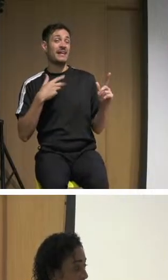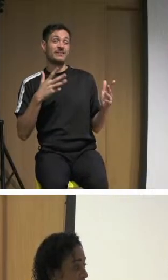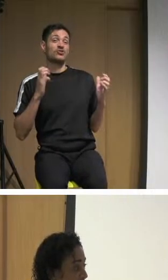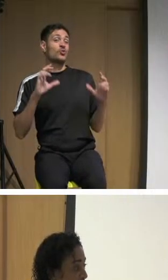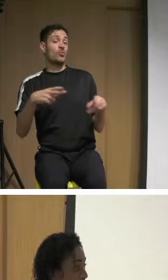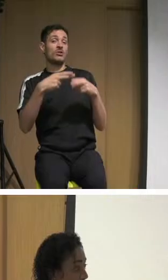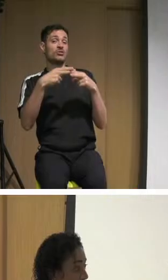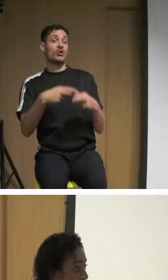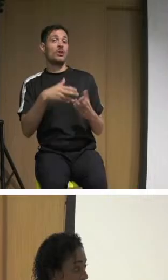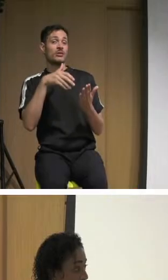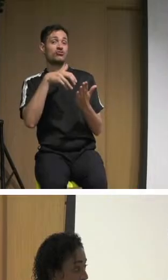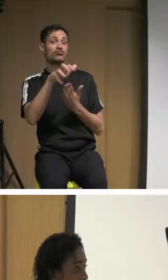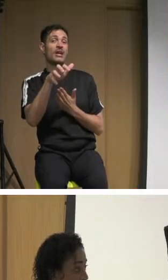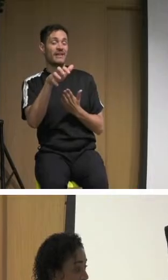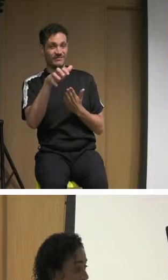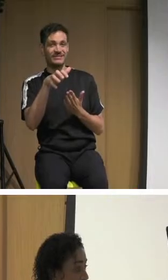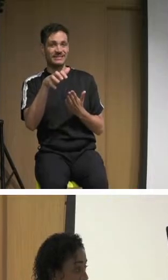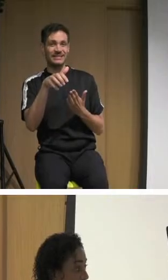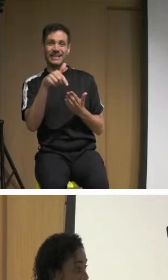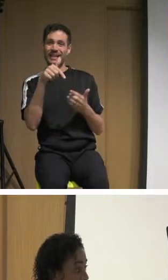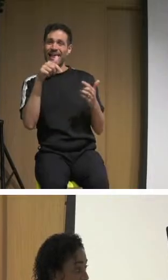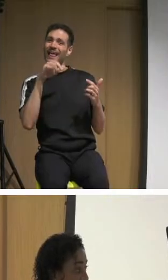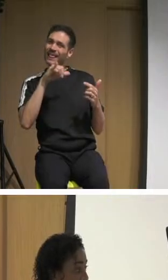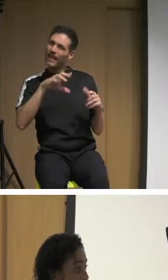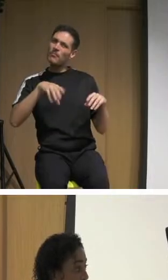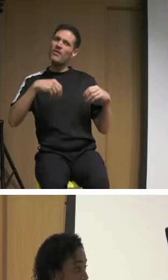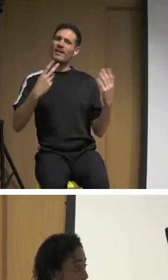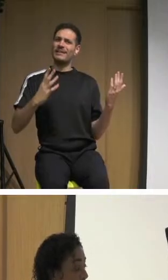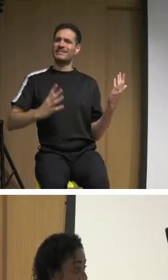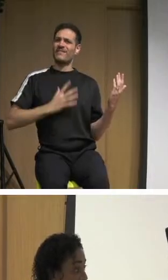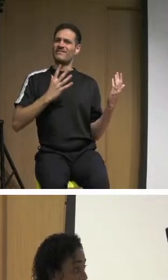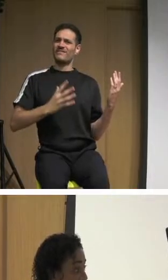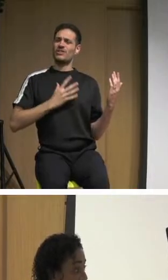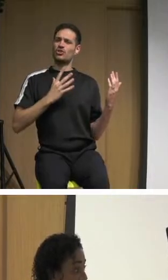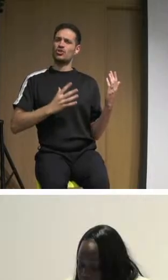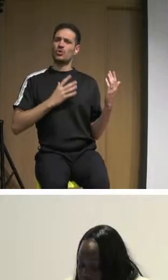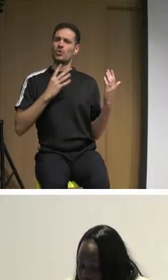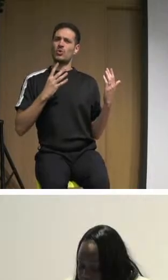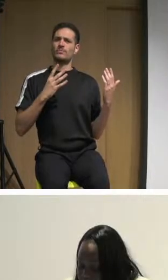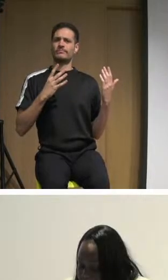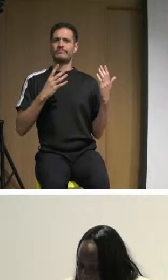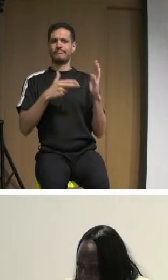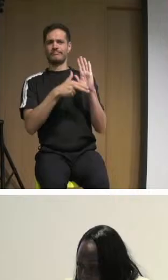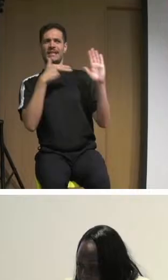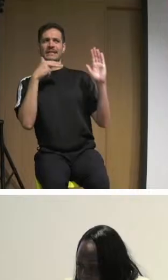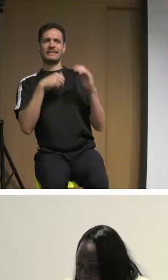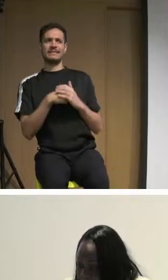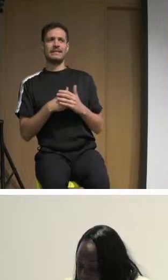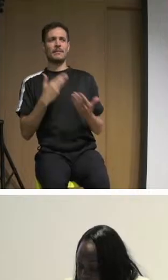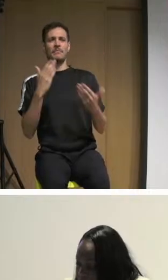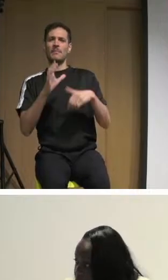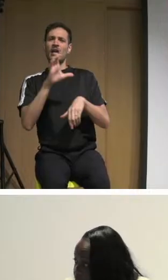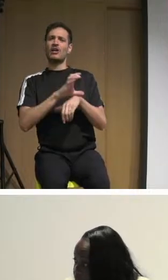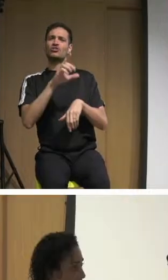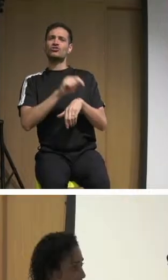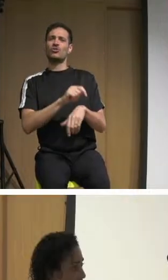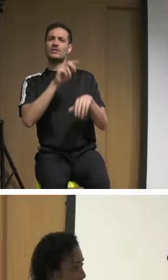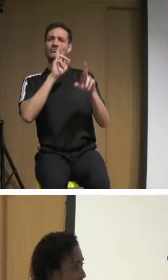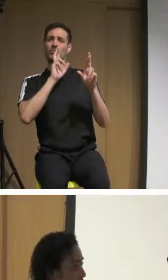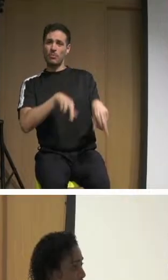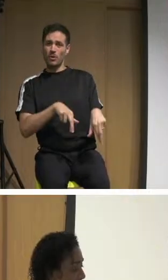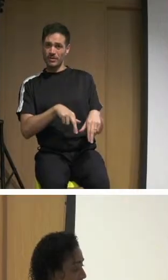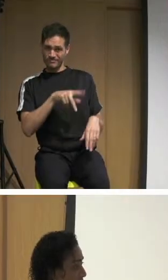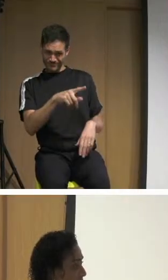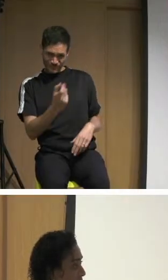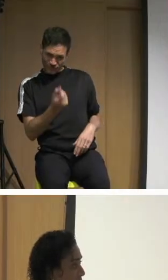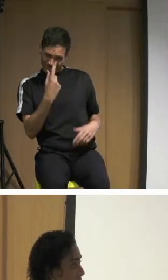it some official status. This is a consultant's report A to us. consultant's report to us. And we are not, you appreciate what I'm saying? I I agree. just don't